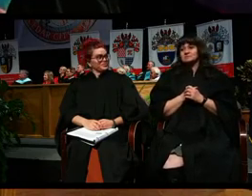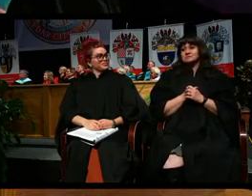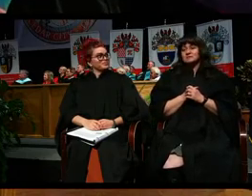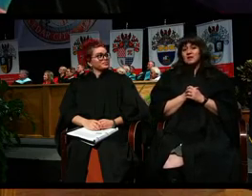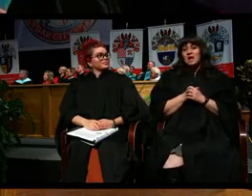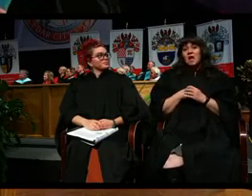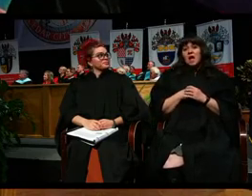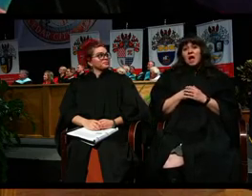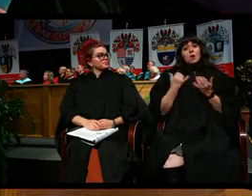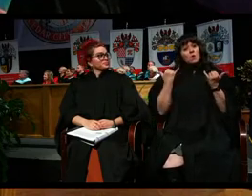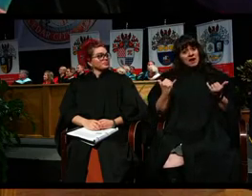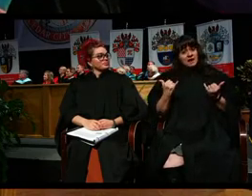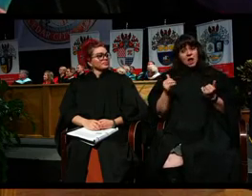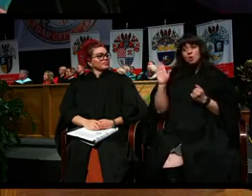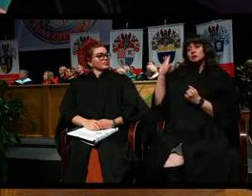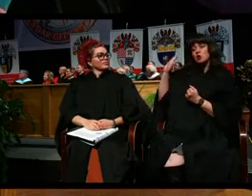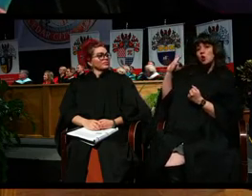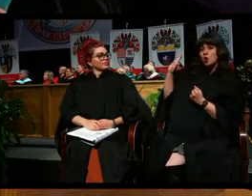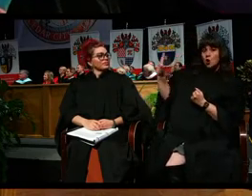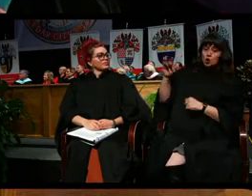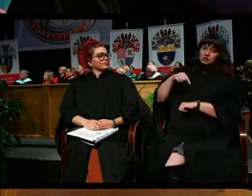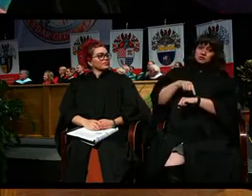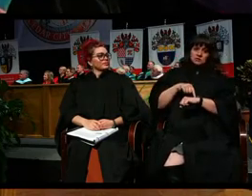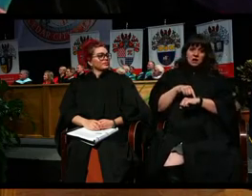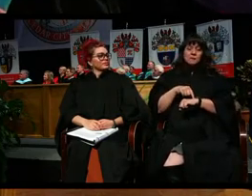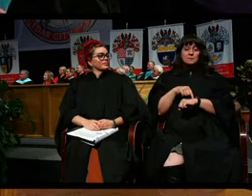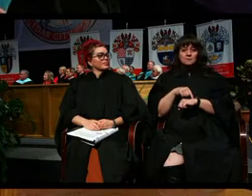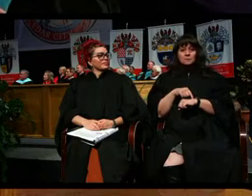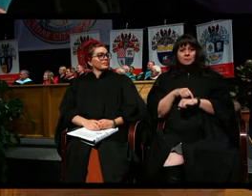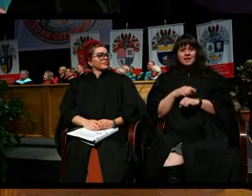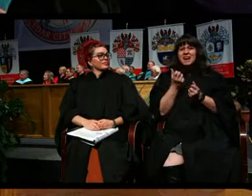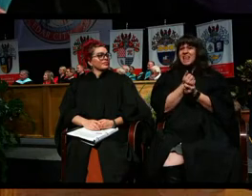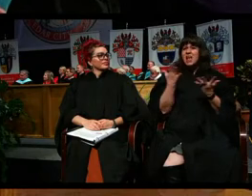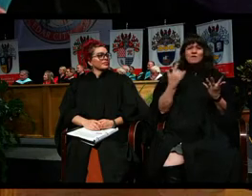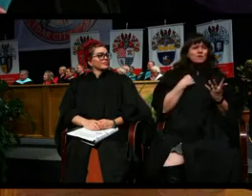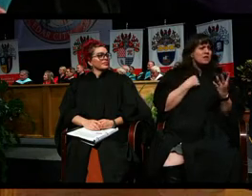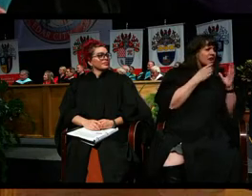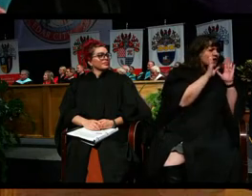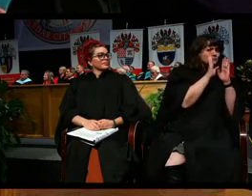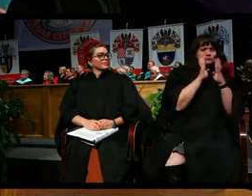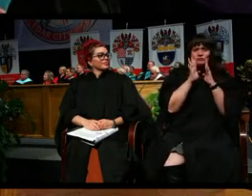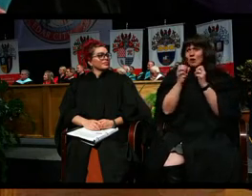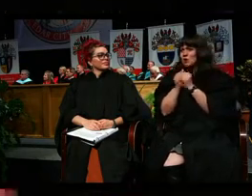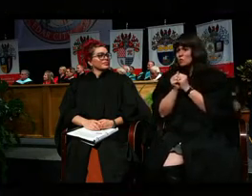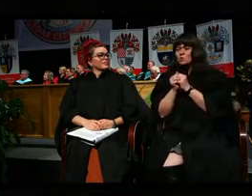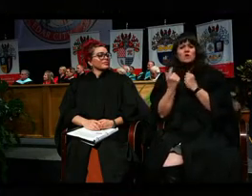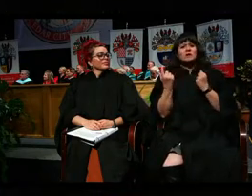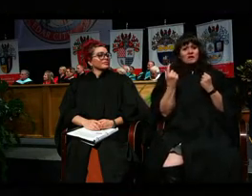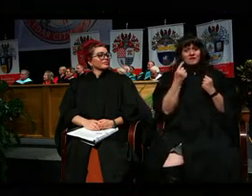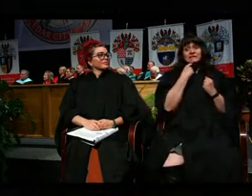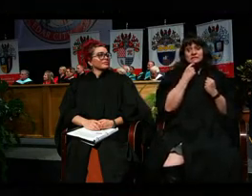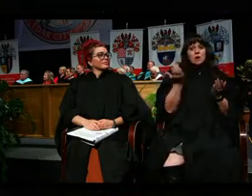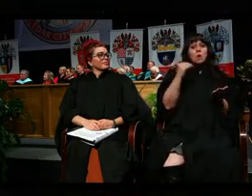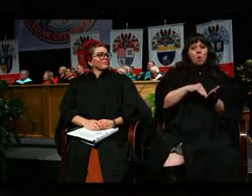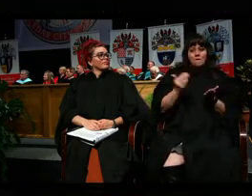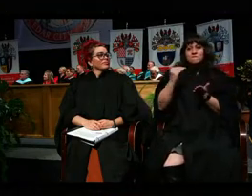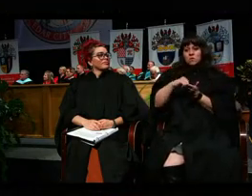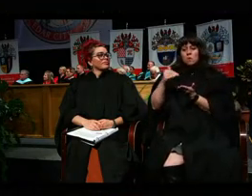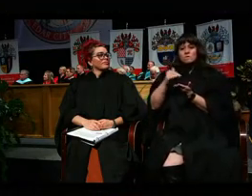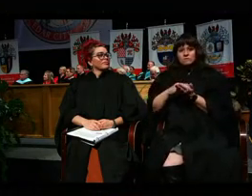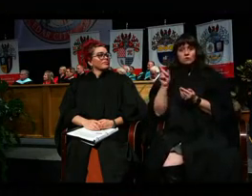And this is her time, and everyone I have talked to knows this and believes this. I hear this over and over again. Mindy is the right